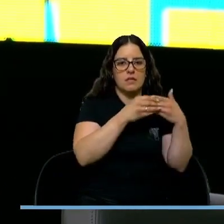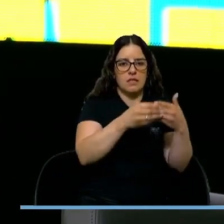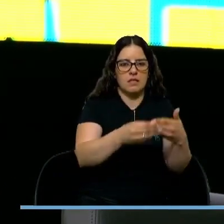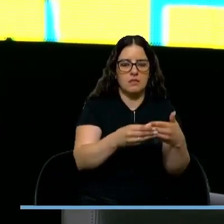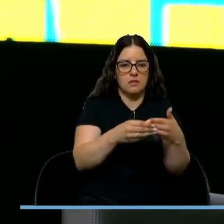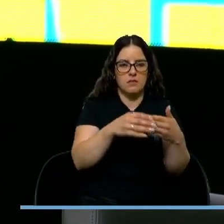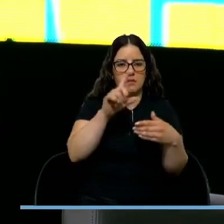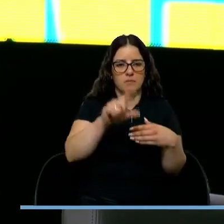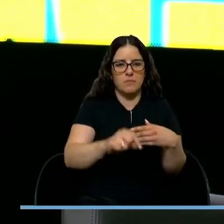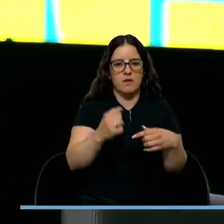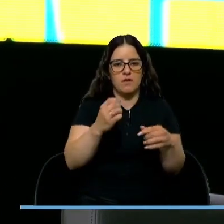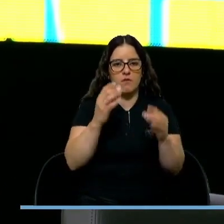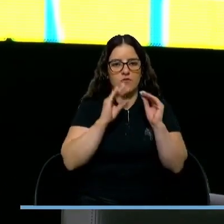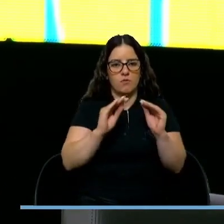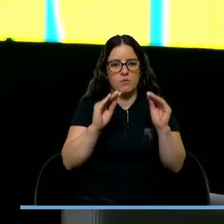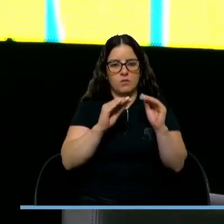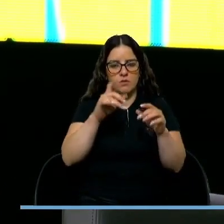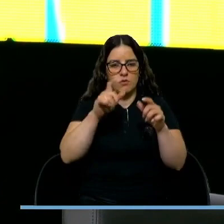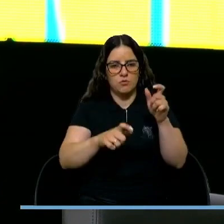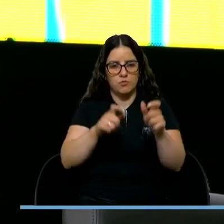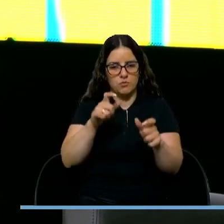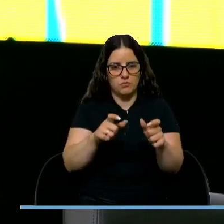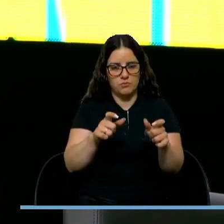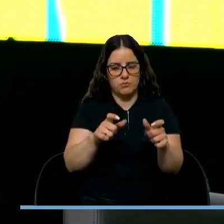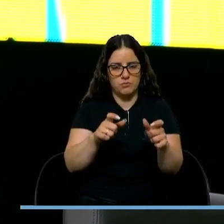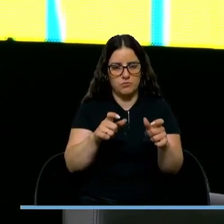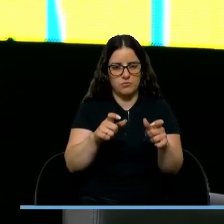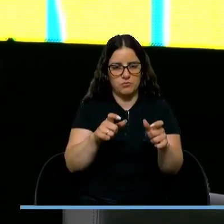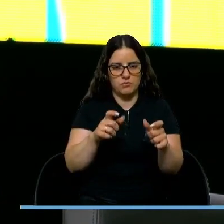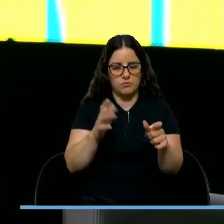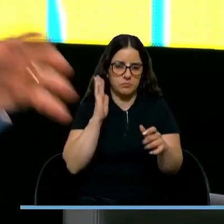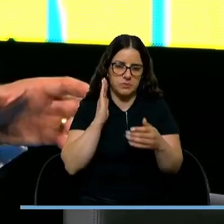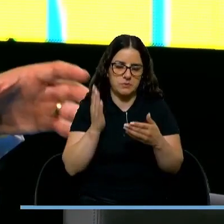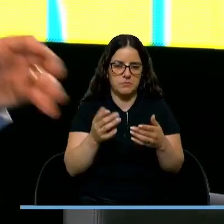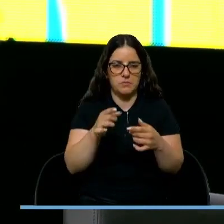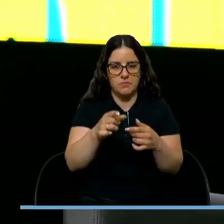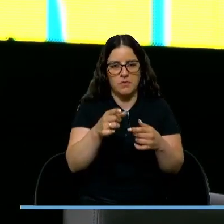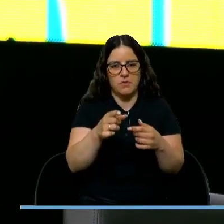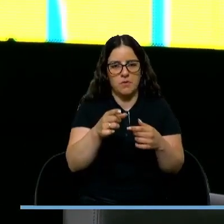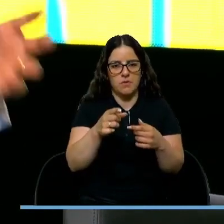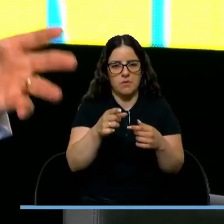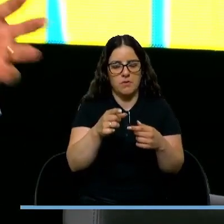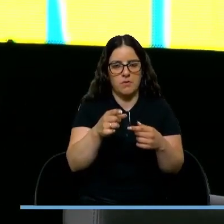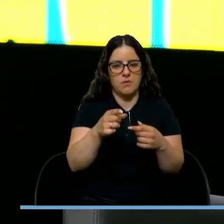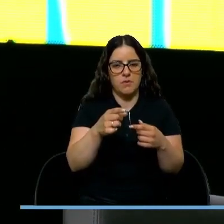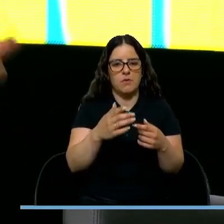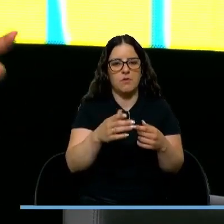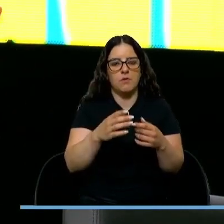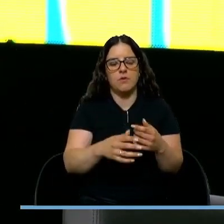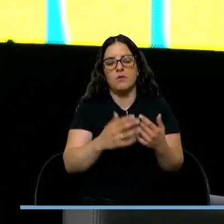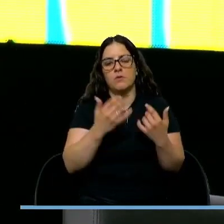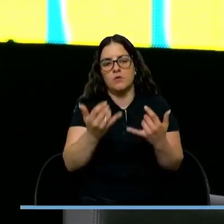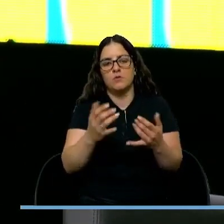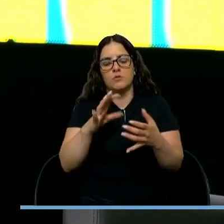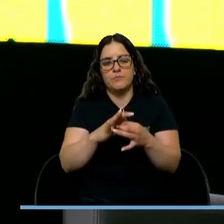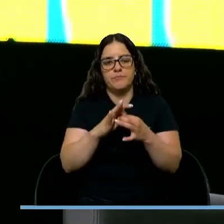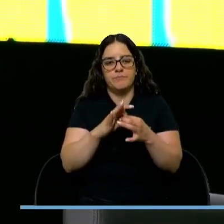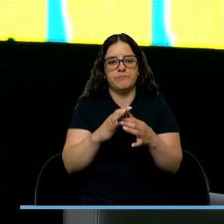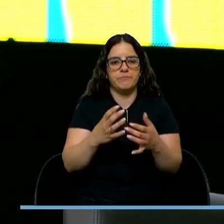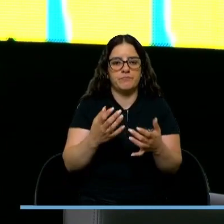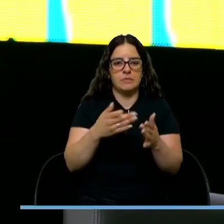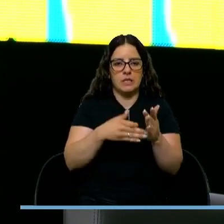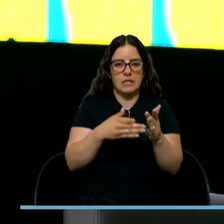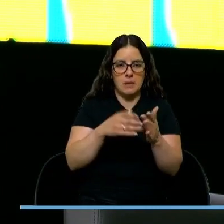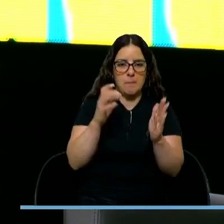Leadership to employees, leadership, and a sixth point relating to customers,